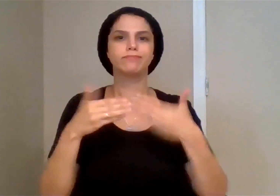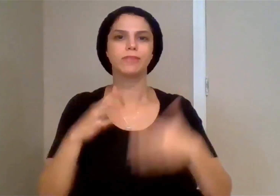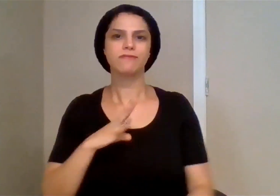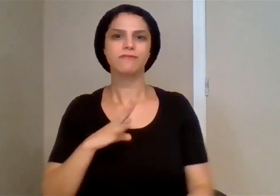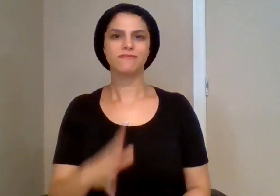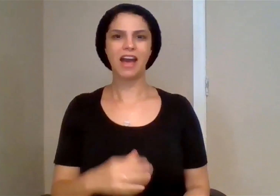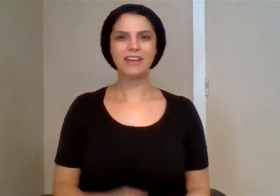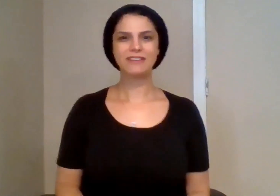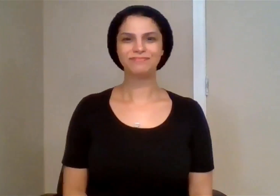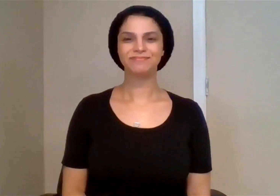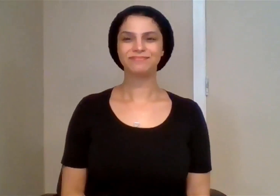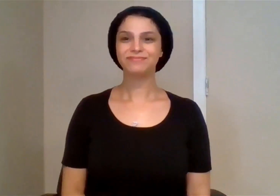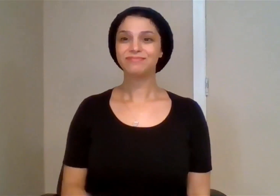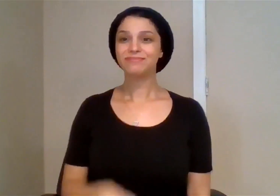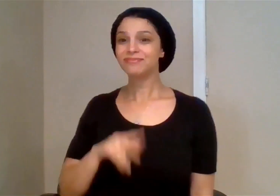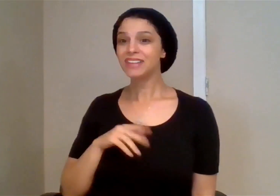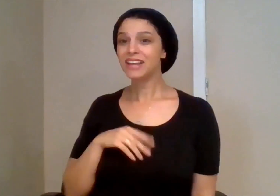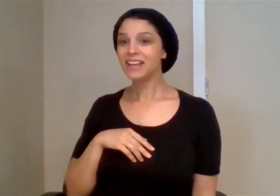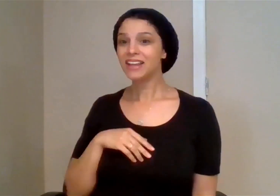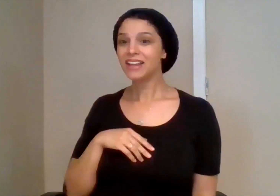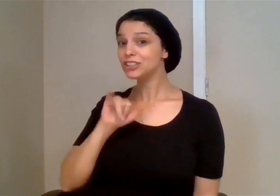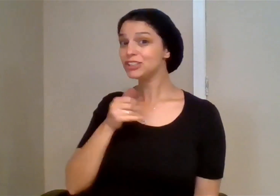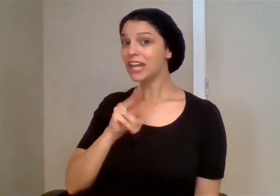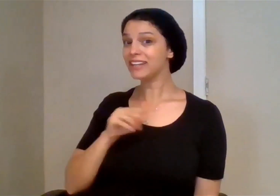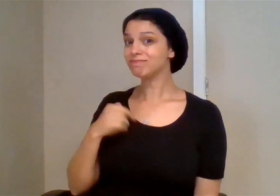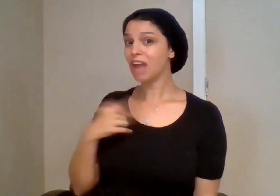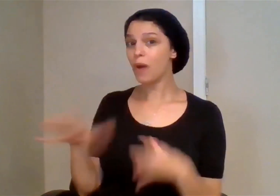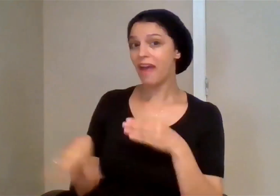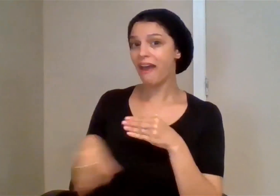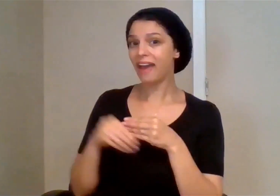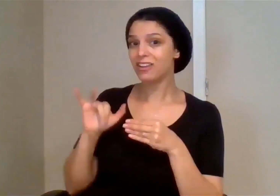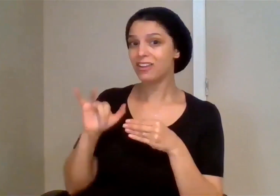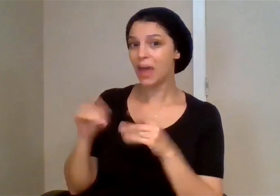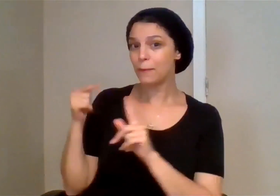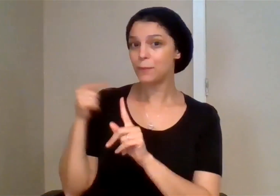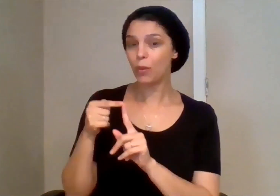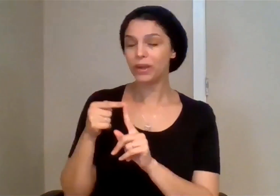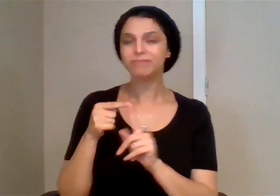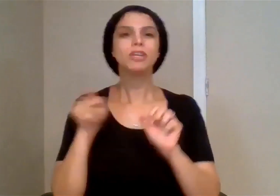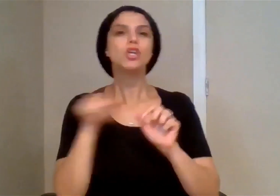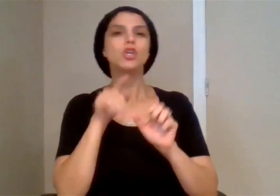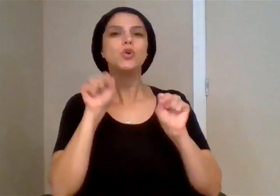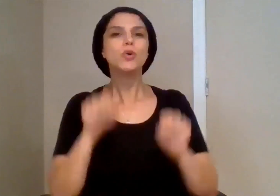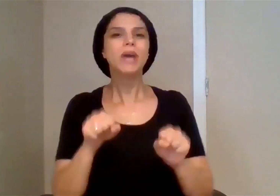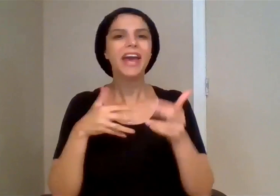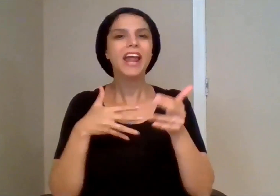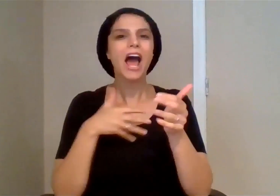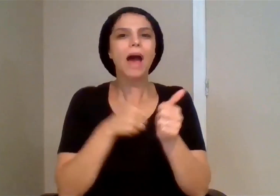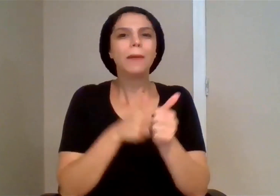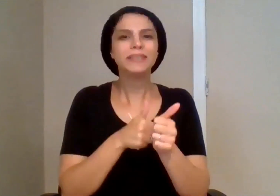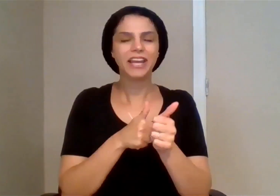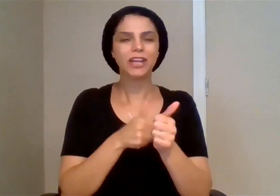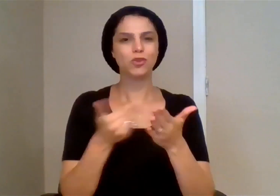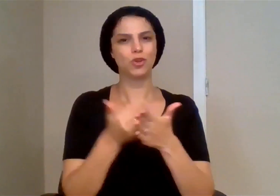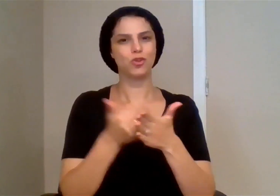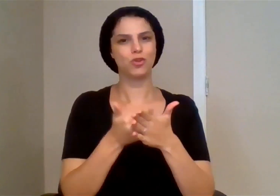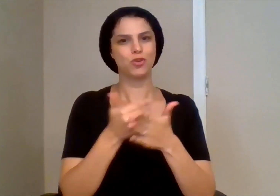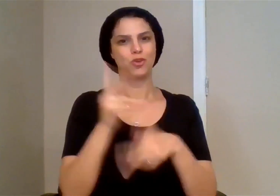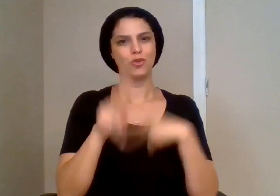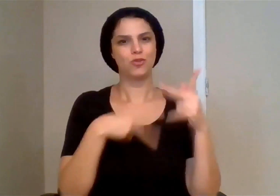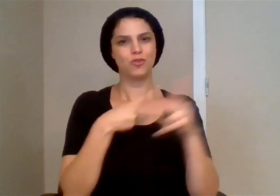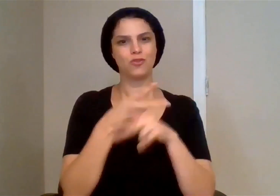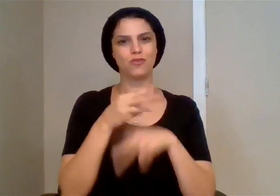Adding to that point, you can always allow your Chromebook to update so that the most recent version is in